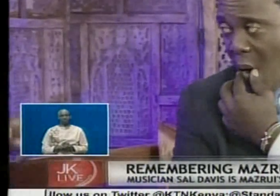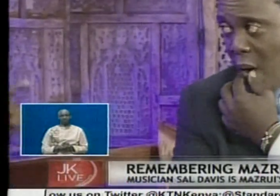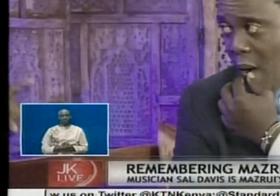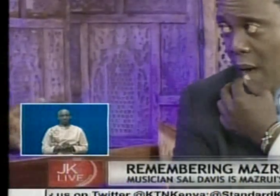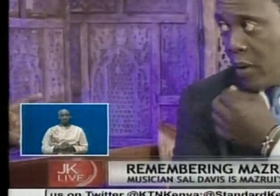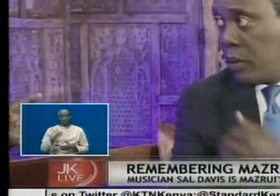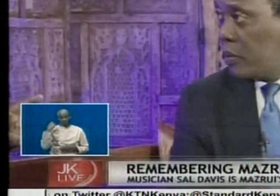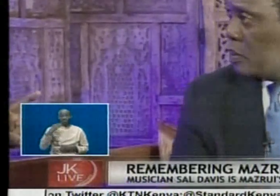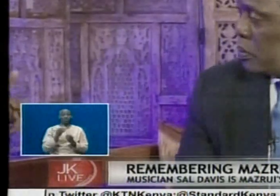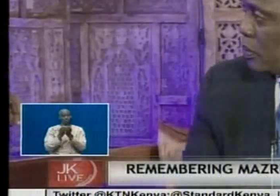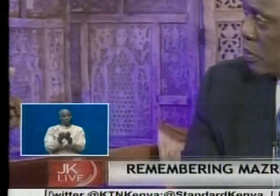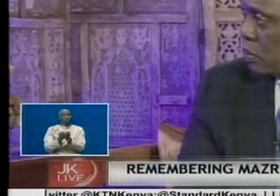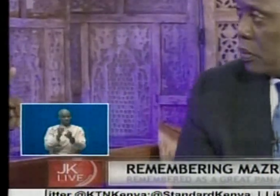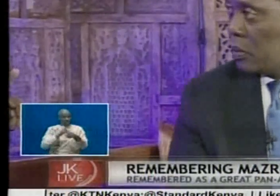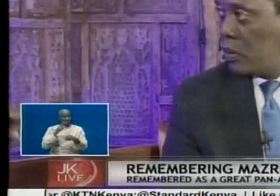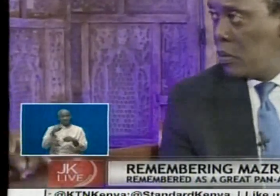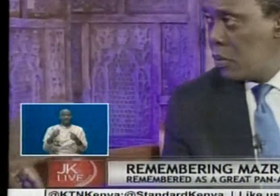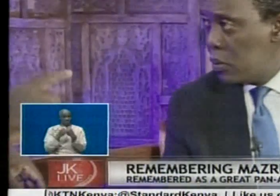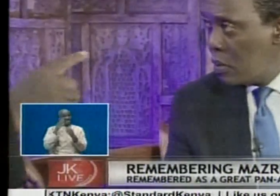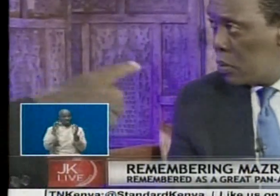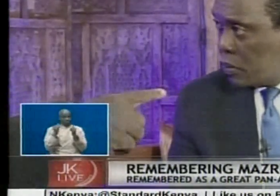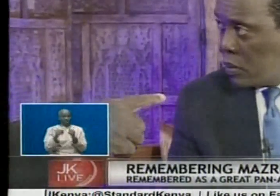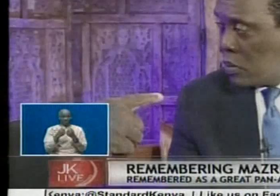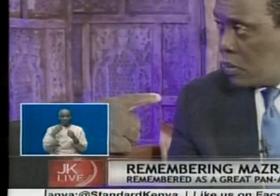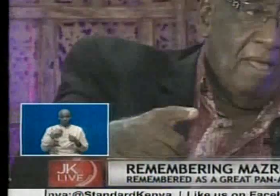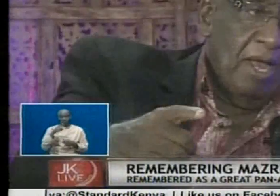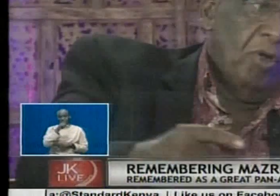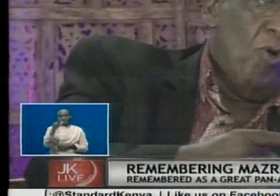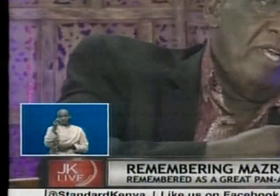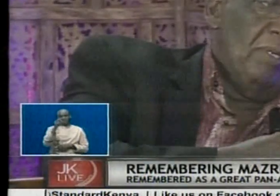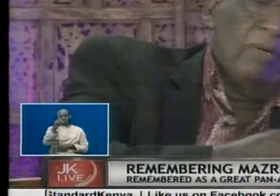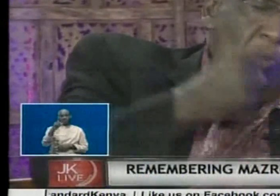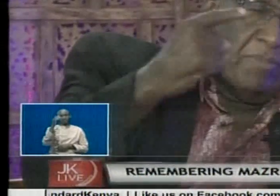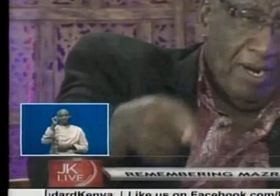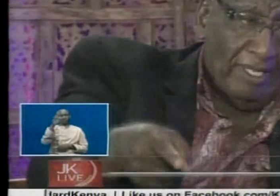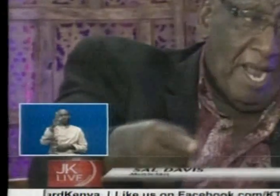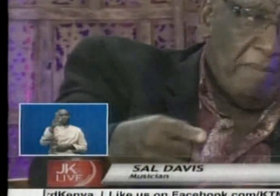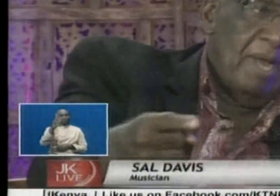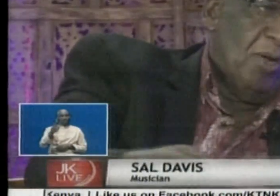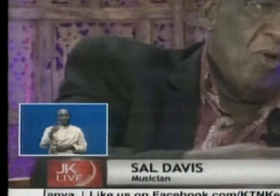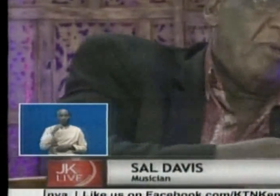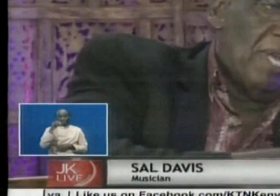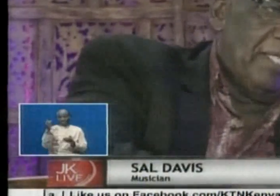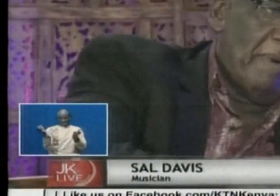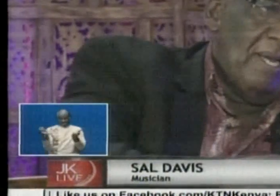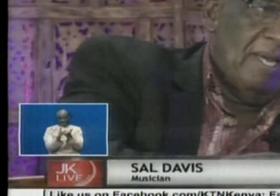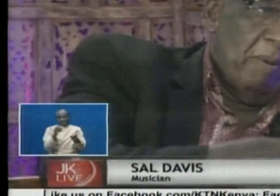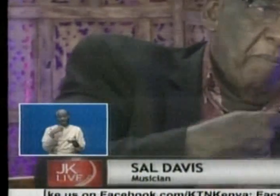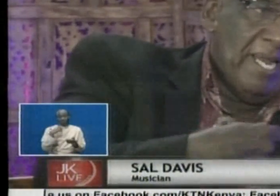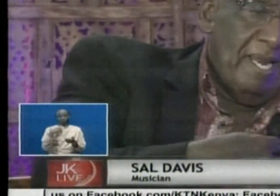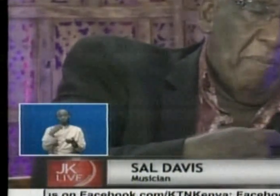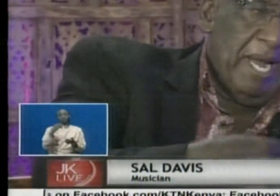I was on a boat, listen, from Zanzibar, going from Dar es Salaam going to